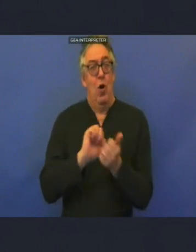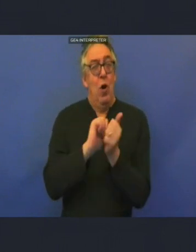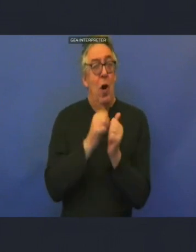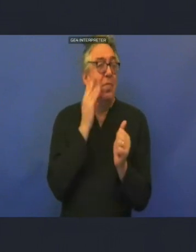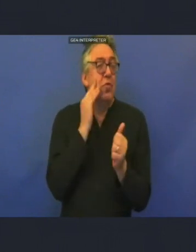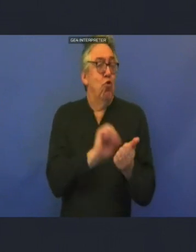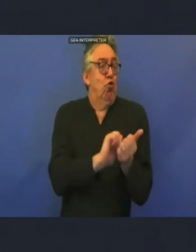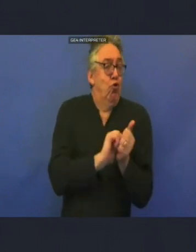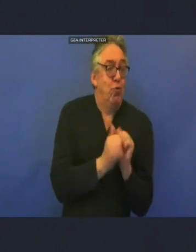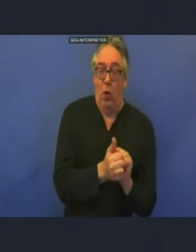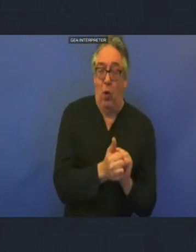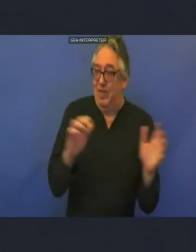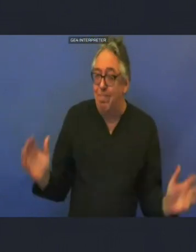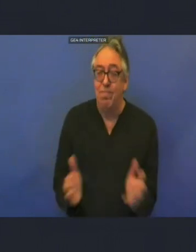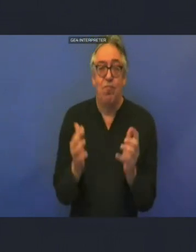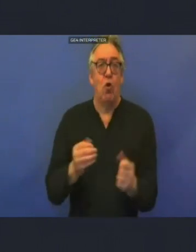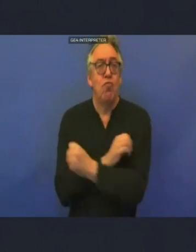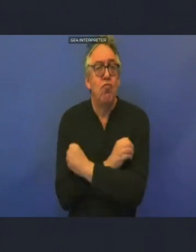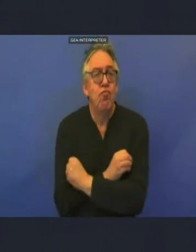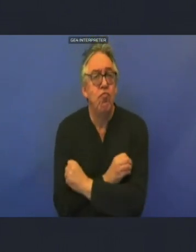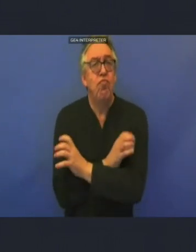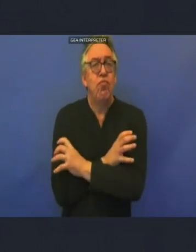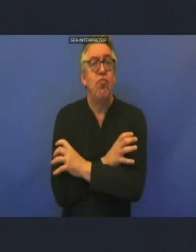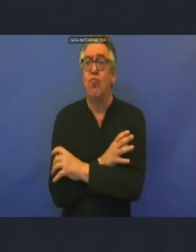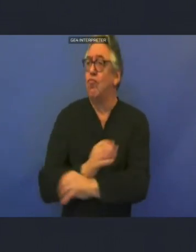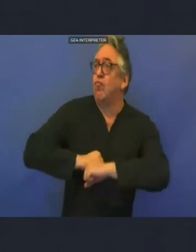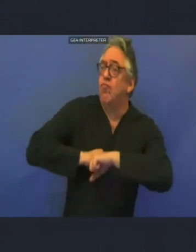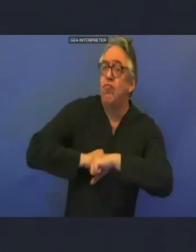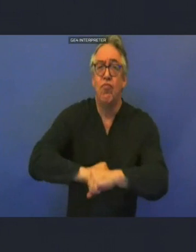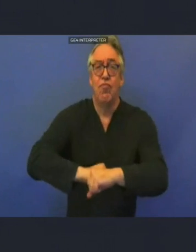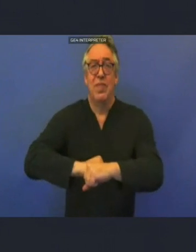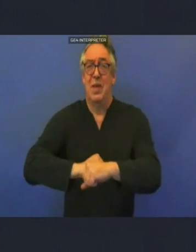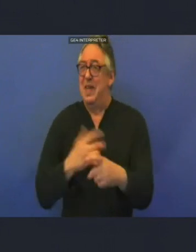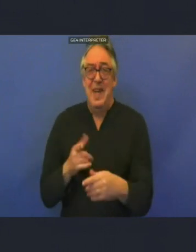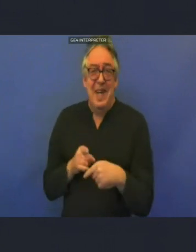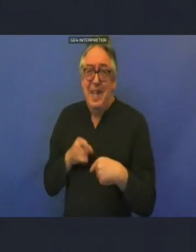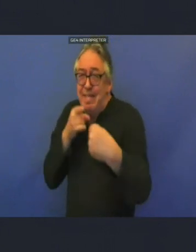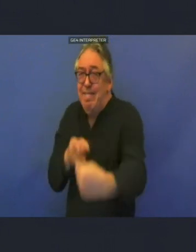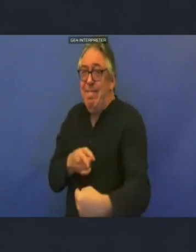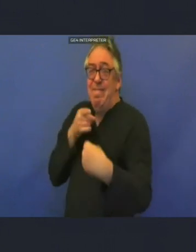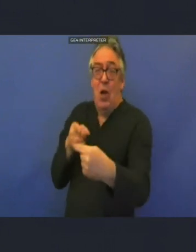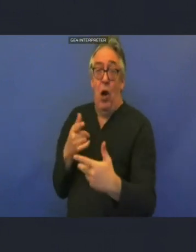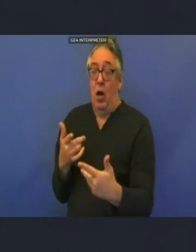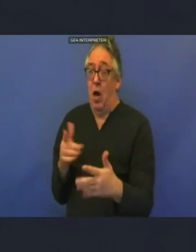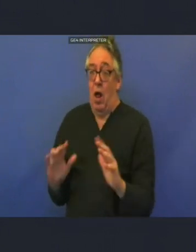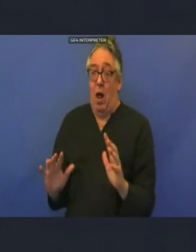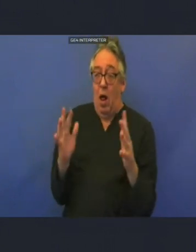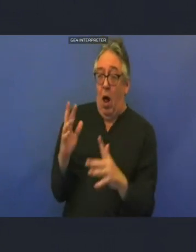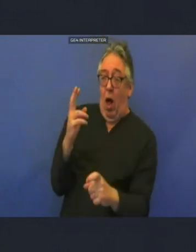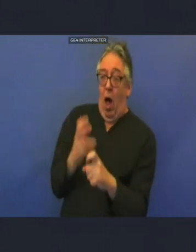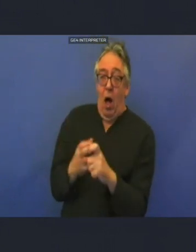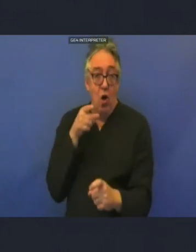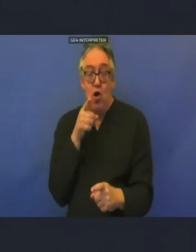and continue even in spite of the hardest difficulties is something that is very inspiring, and indeed this